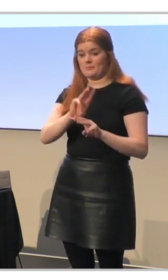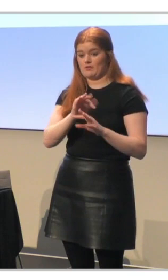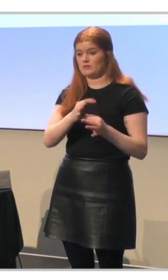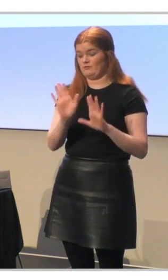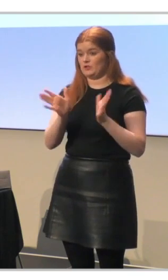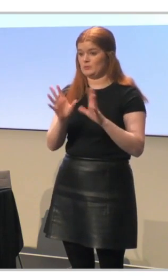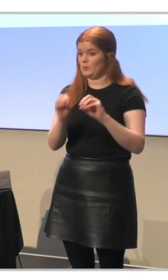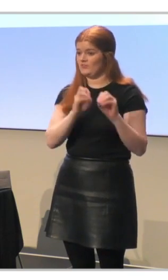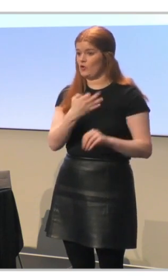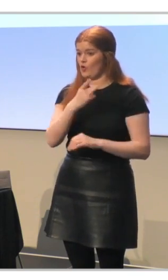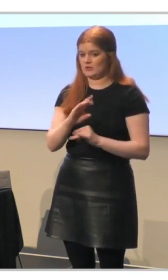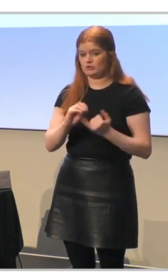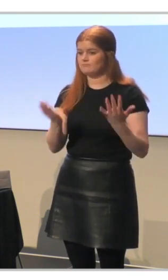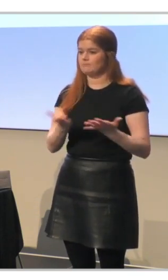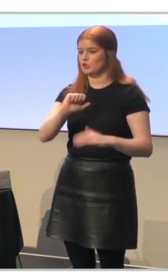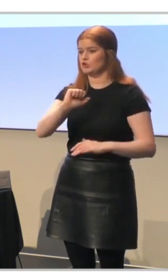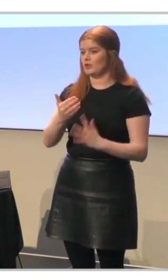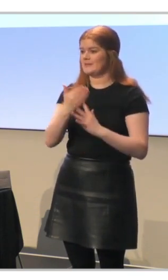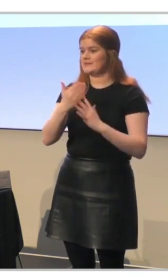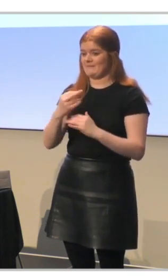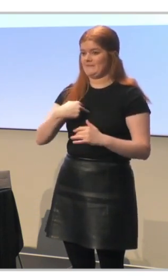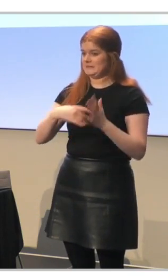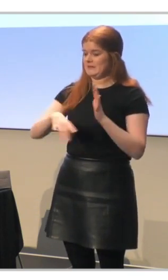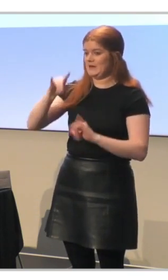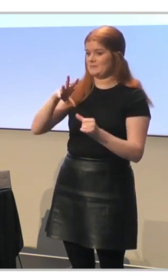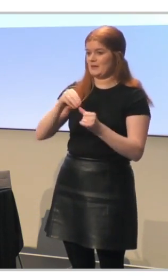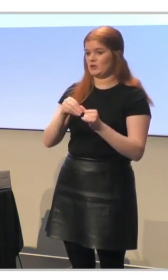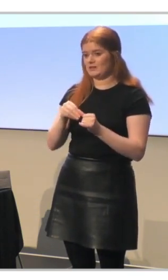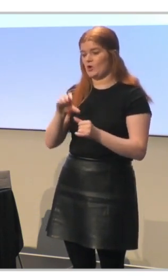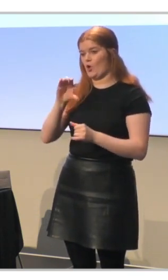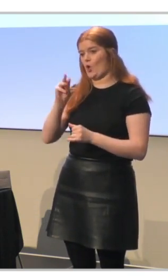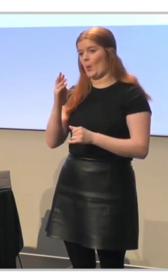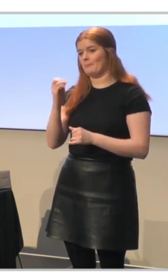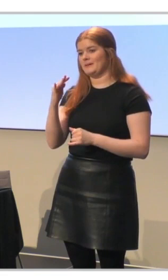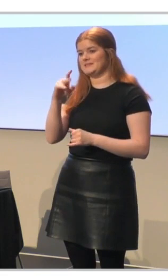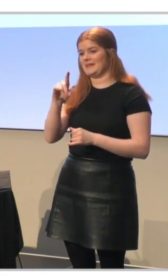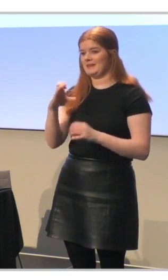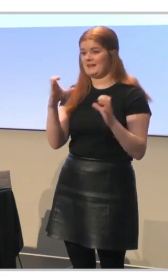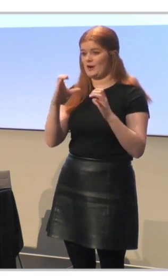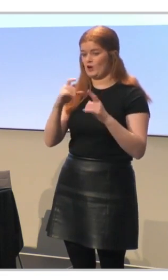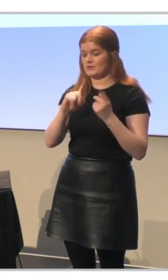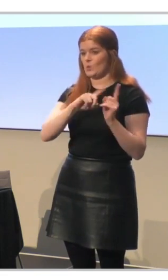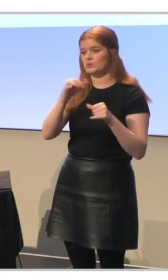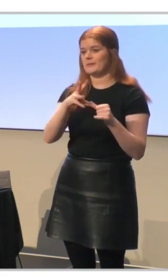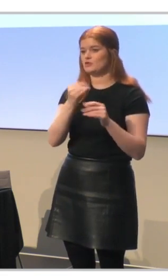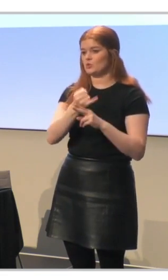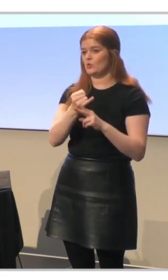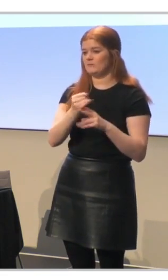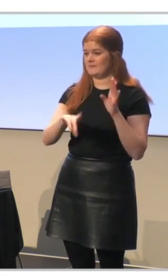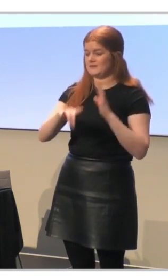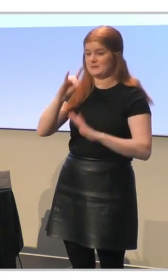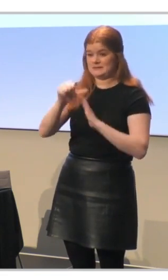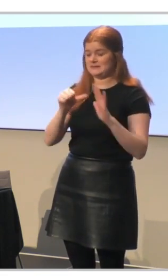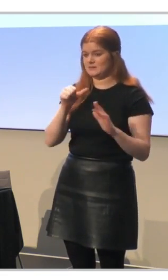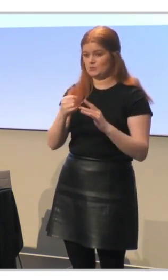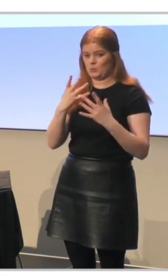Cork to enable her to access a highly specialised orthopaedic care clinic and to attend a special school, highly skilled to meet the needs